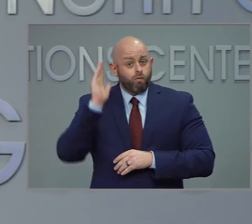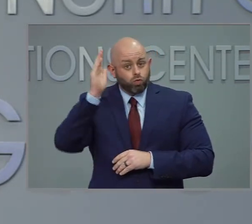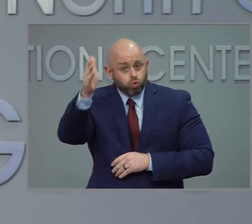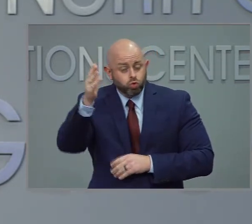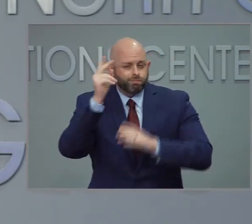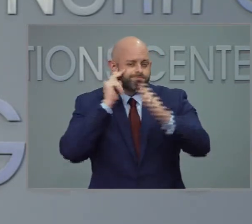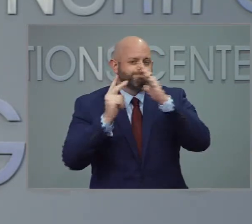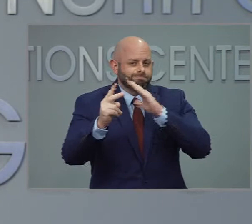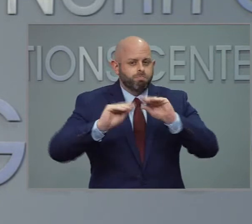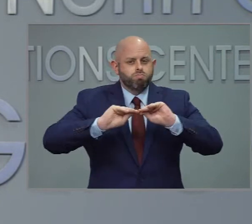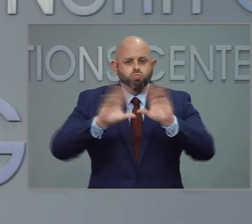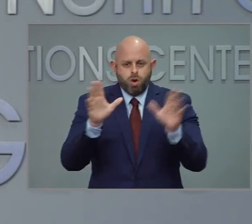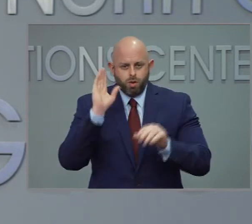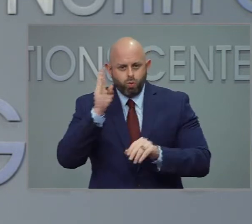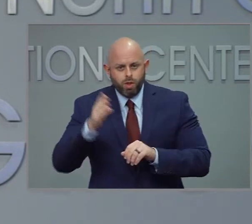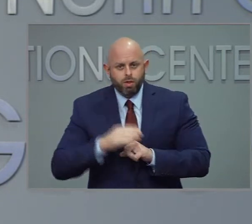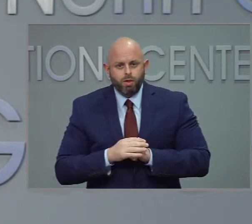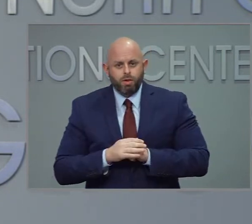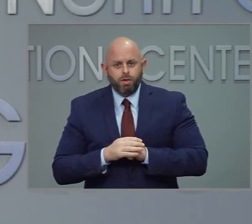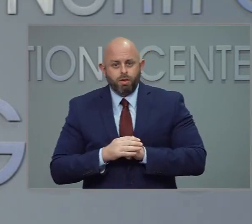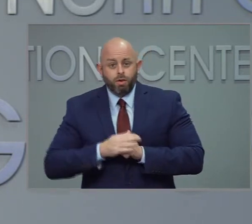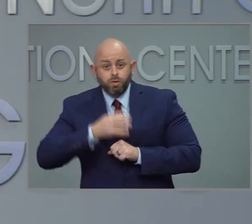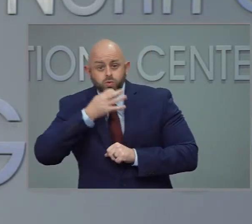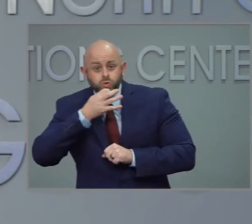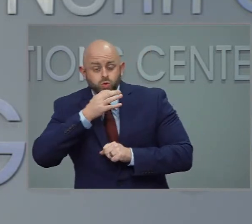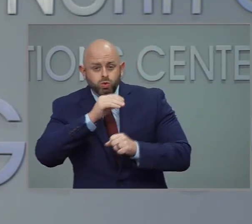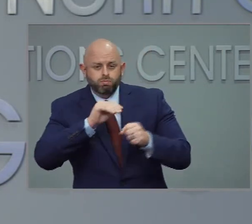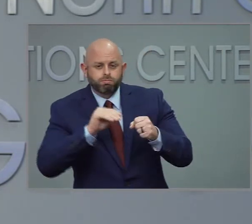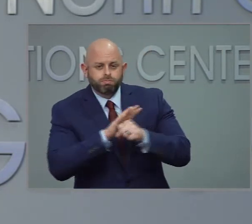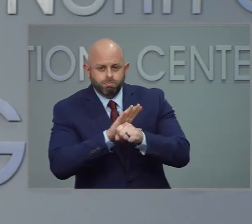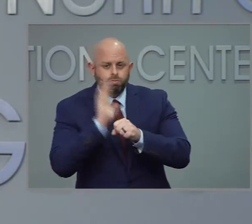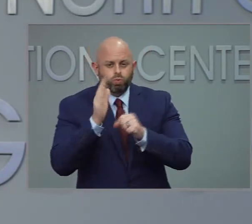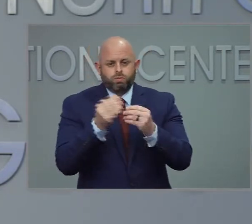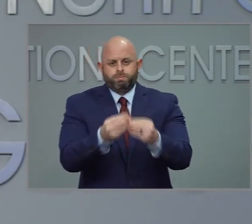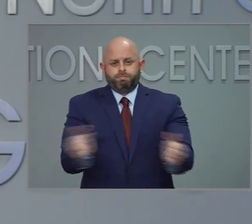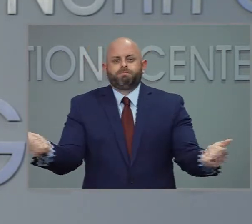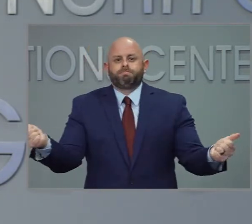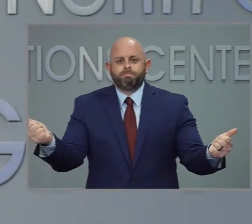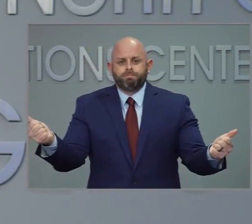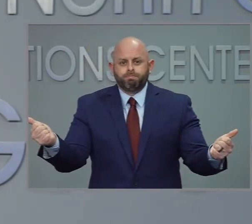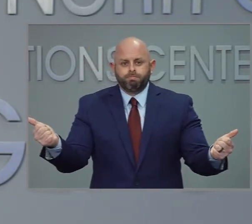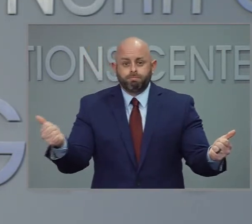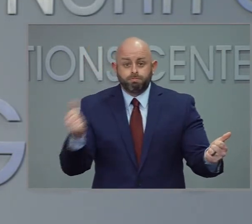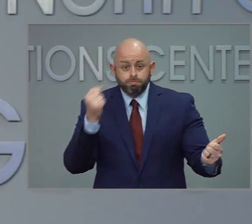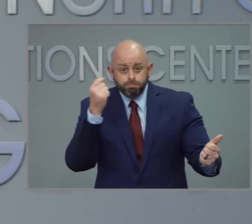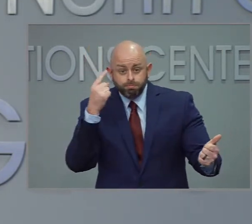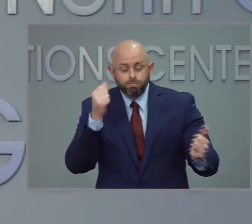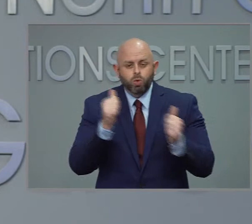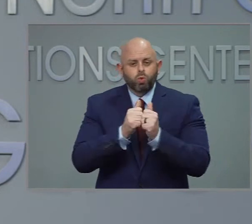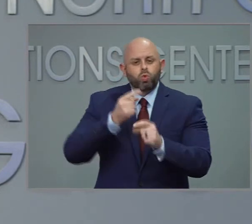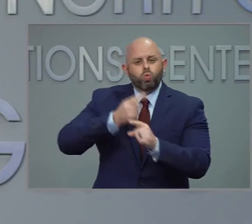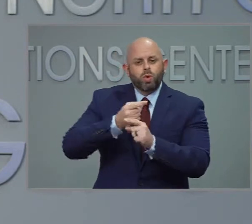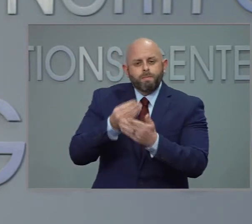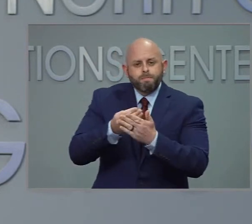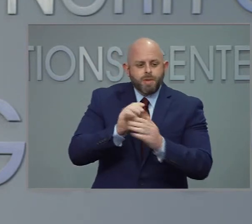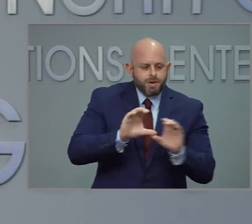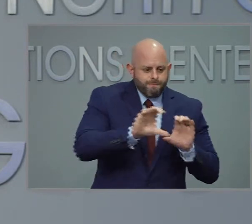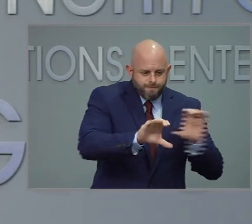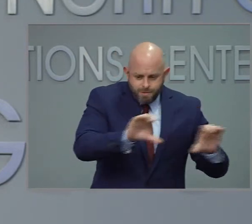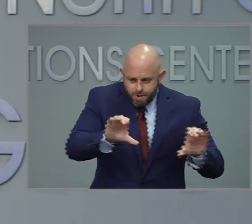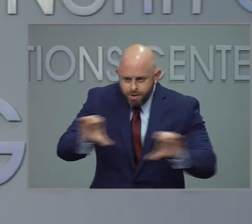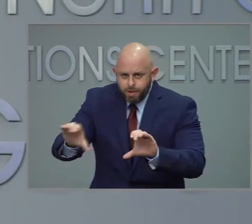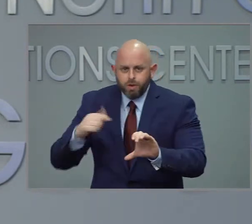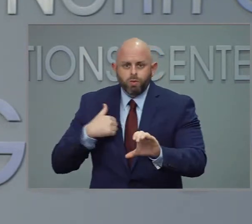this pandemic behind us sooner rather than later. With the right investments, we can ensure our state roars